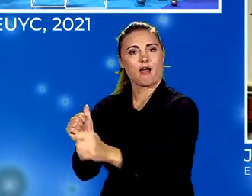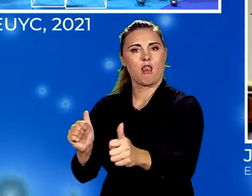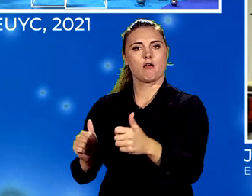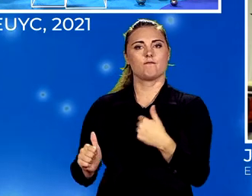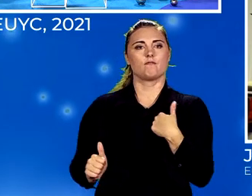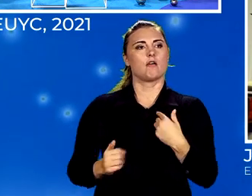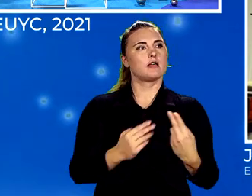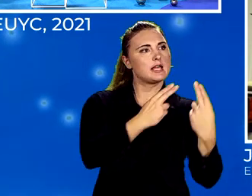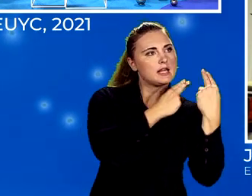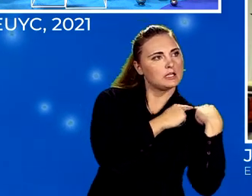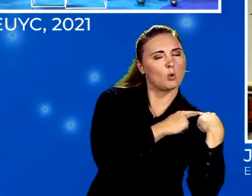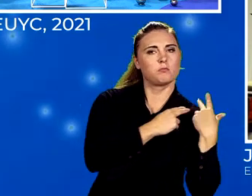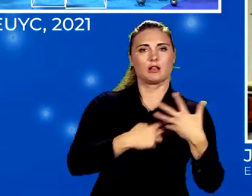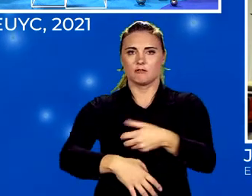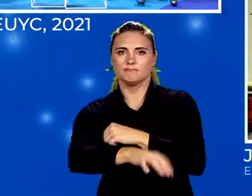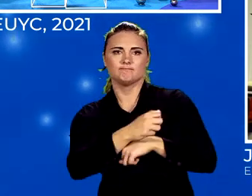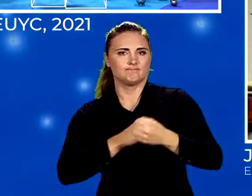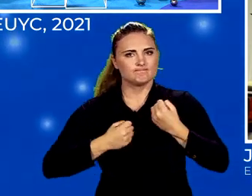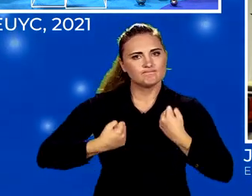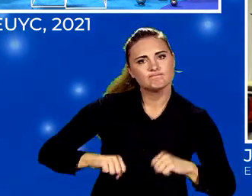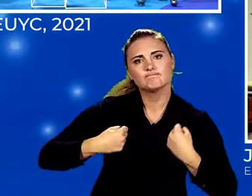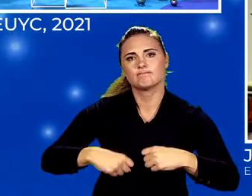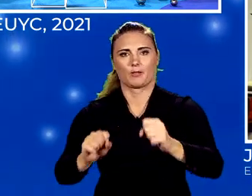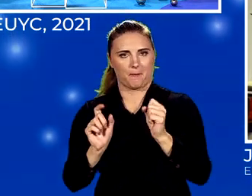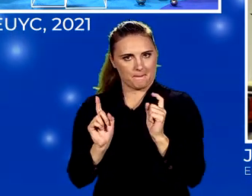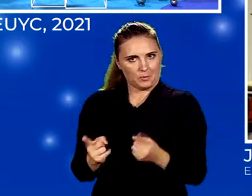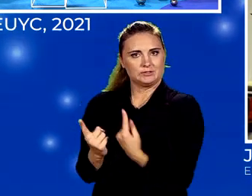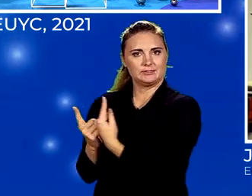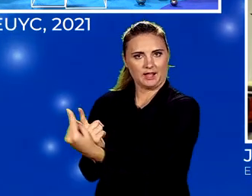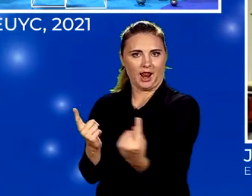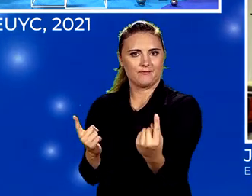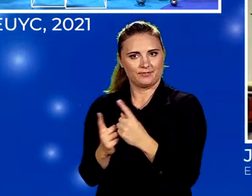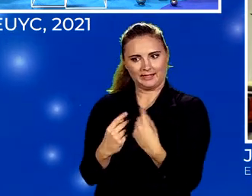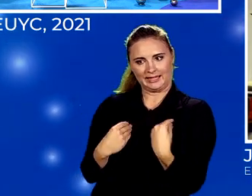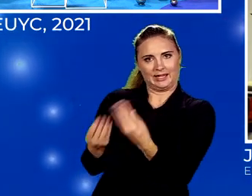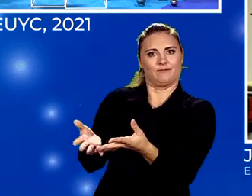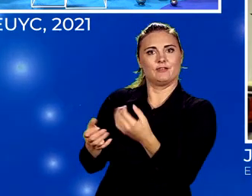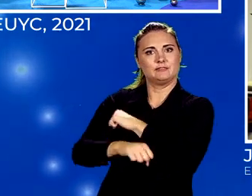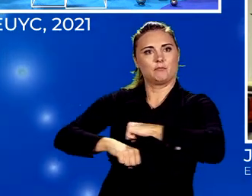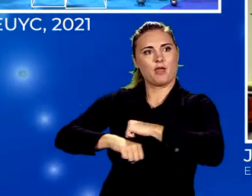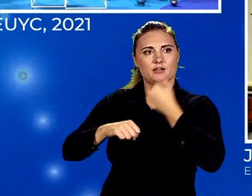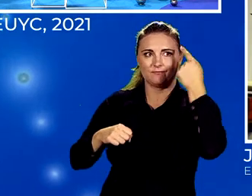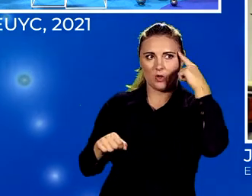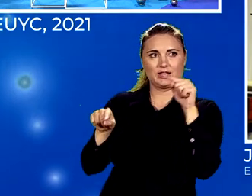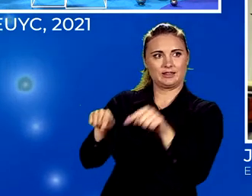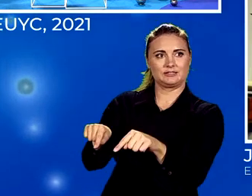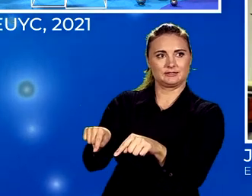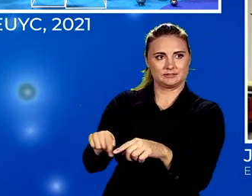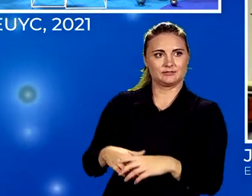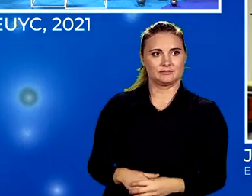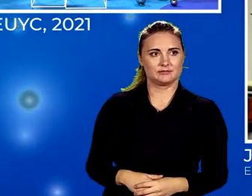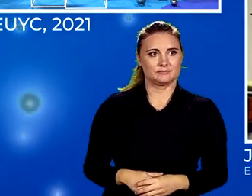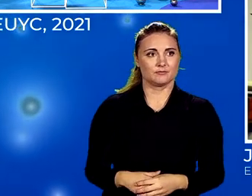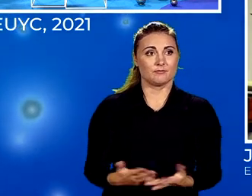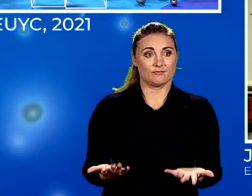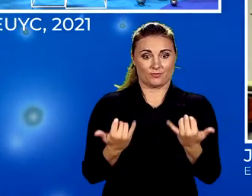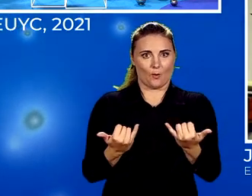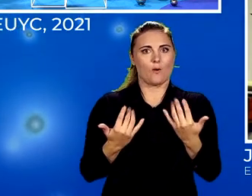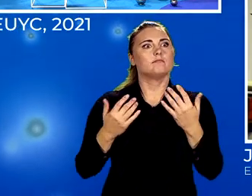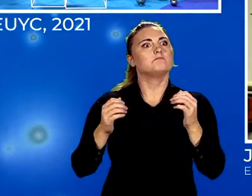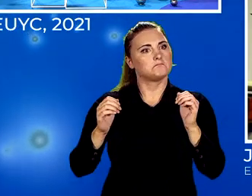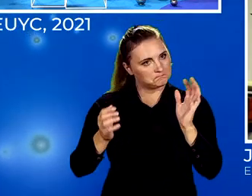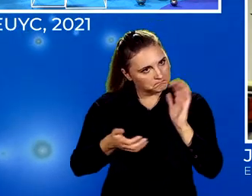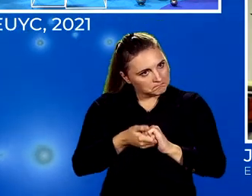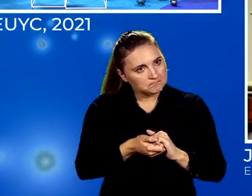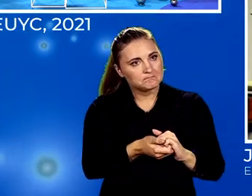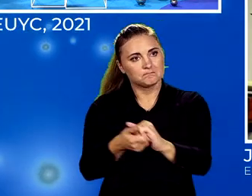about. In 2021, as Elsie said, the European Union is calling all citizens to participate in the Conference on the